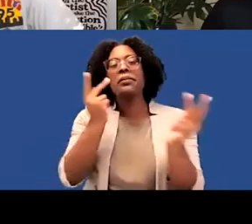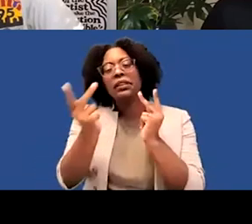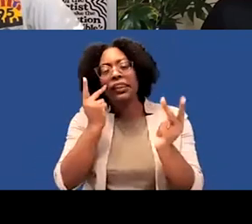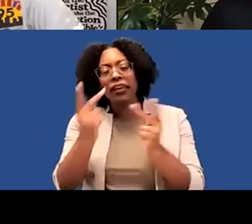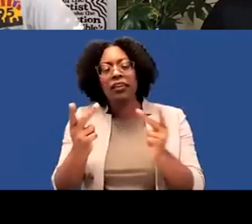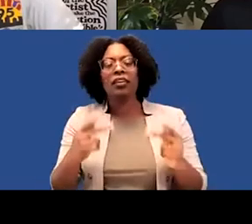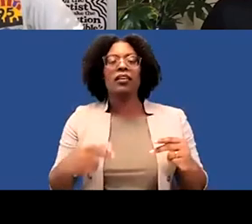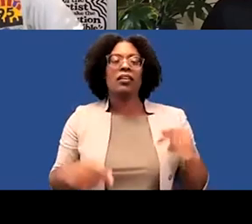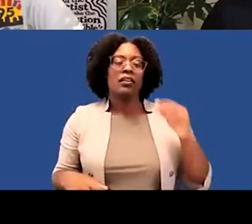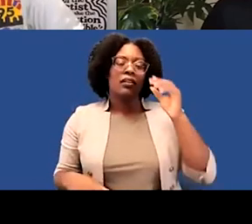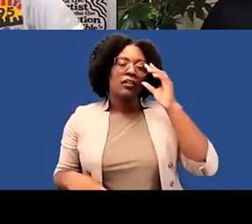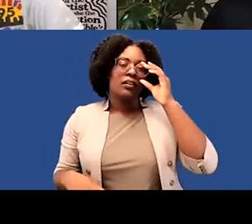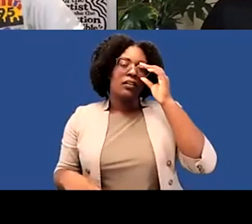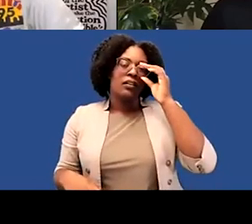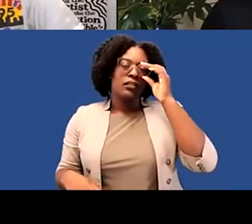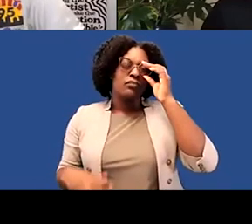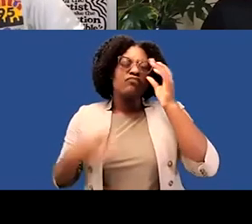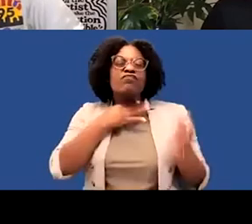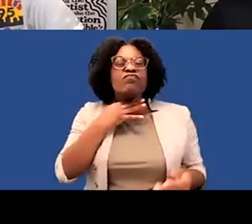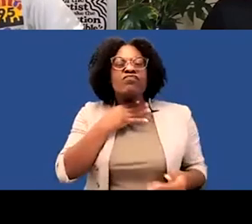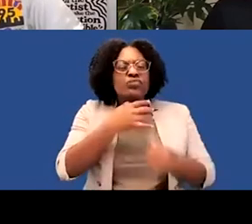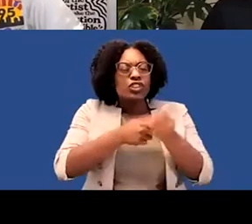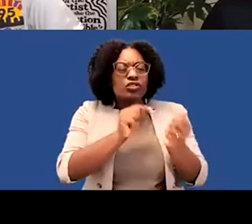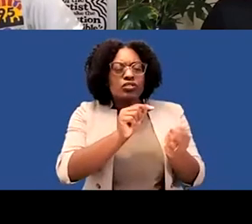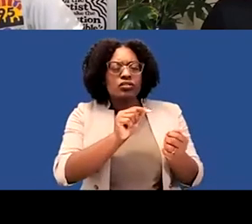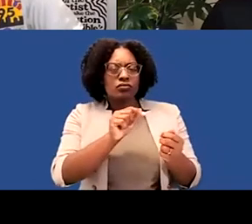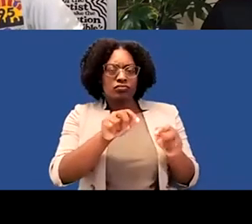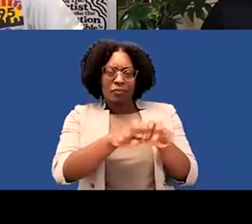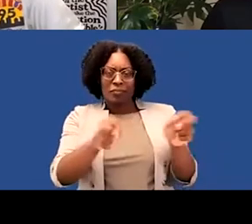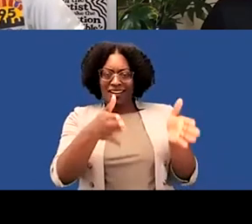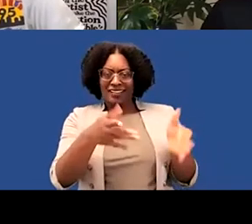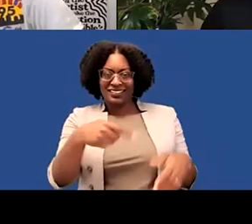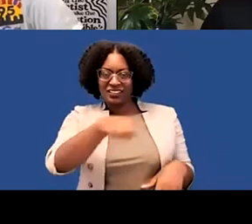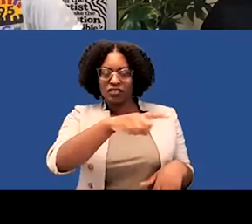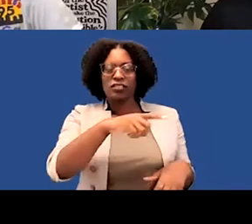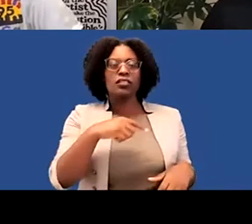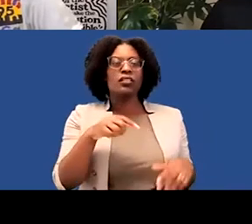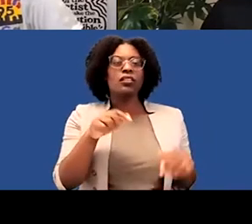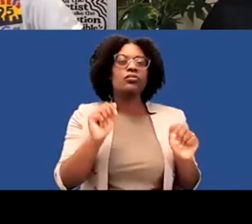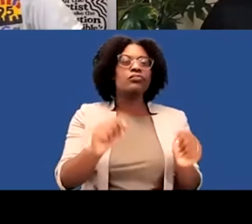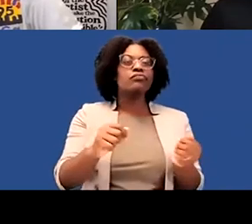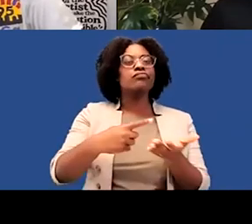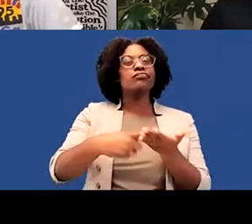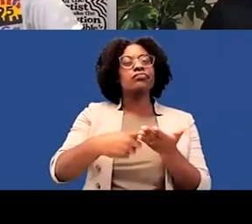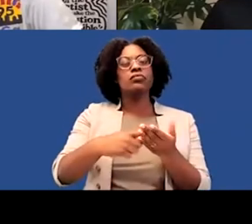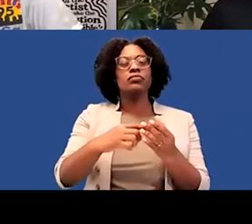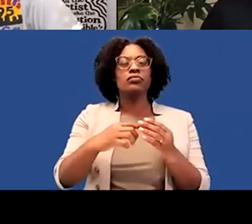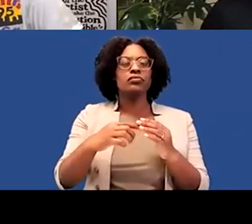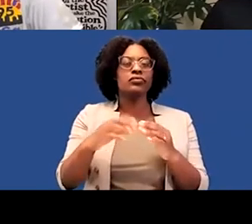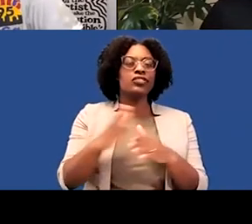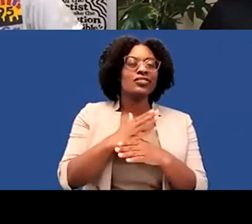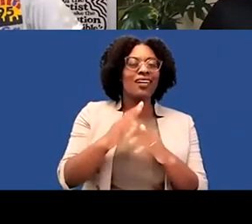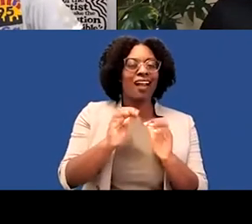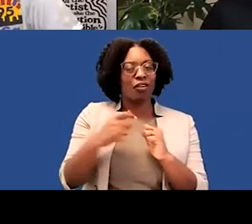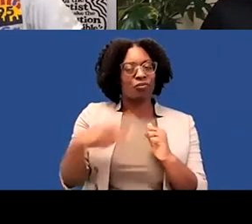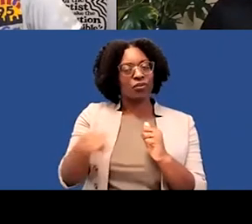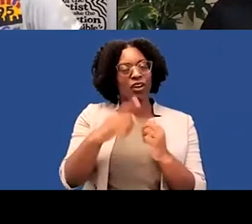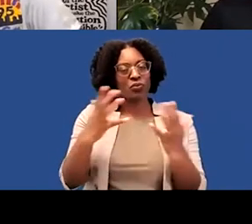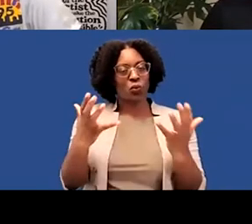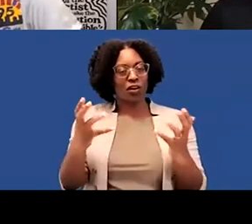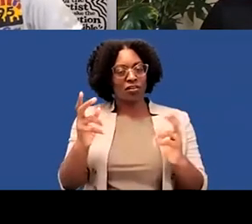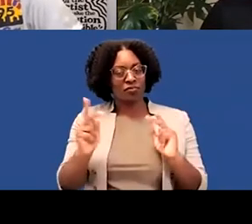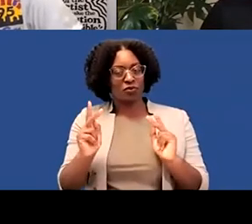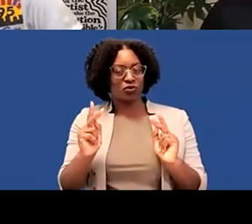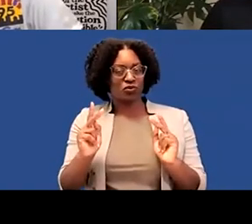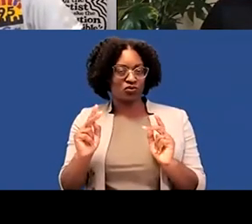way, if maybe you could talk about how you want to be seen, especially thinking about that letter, that powerful letter, and how you